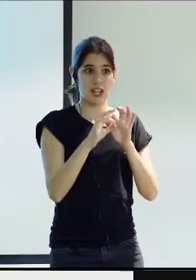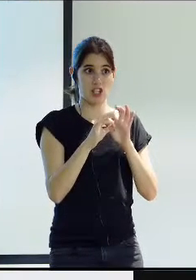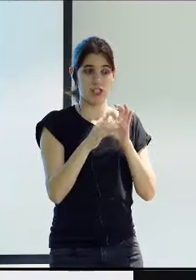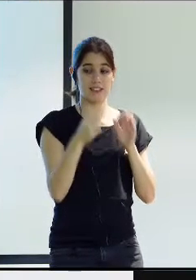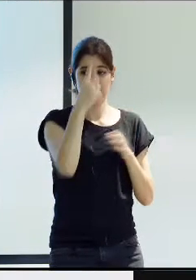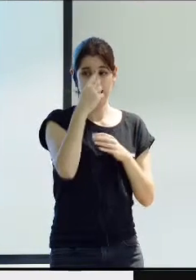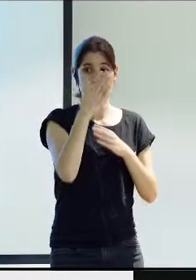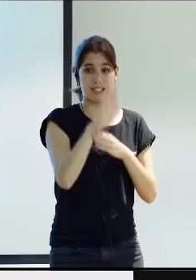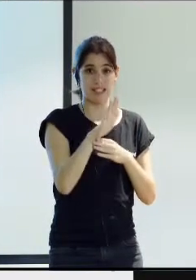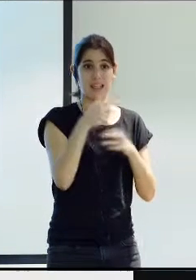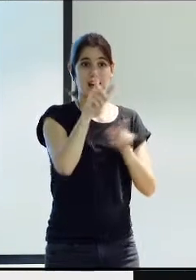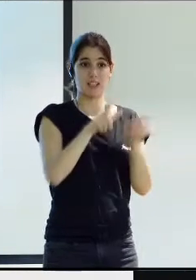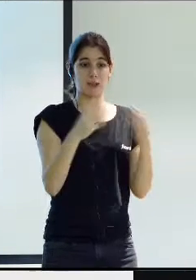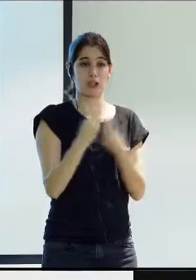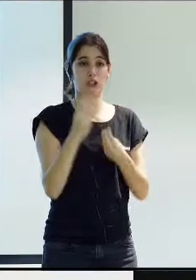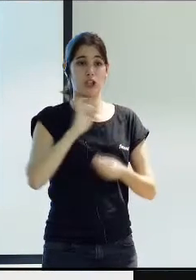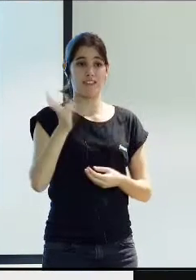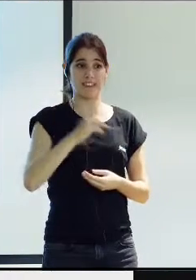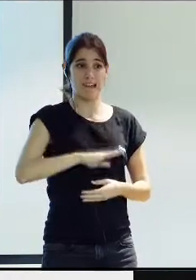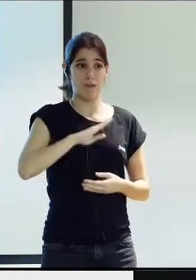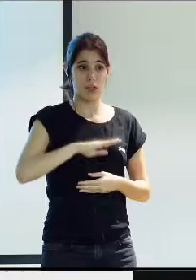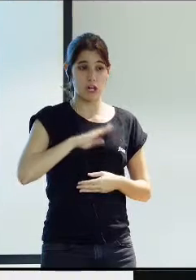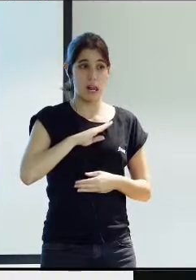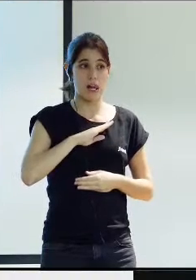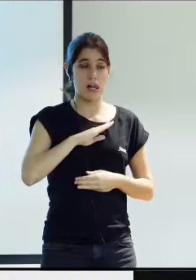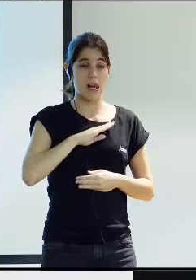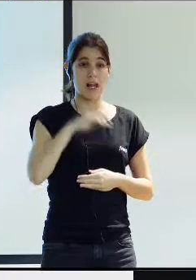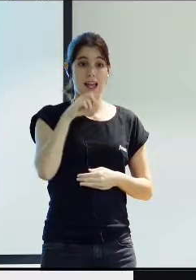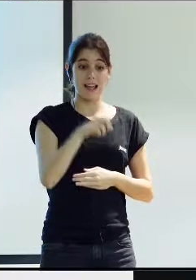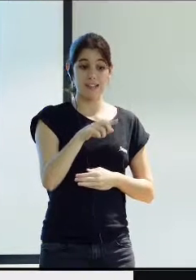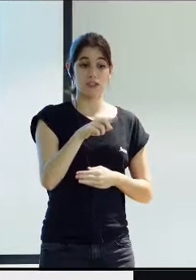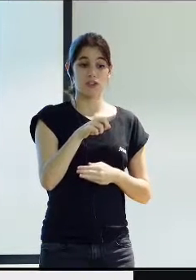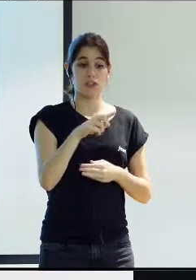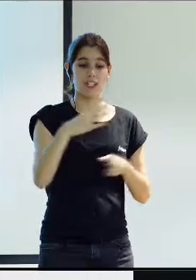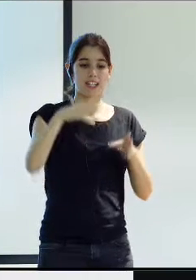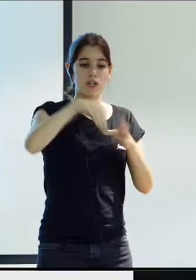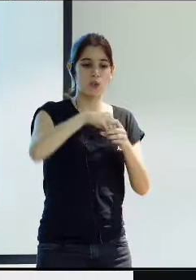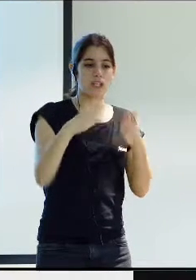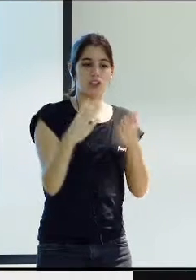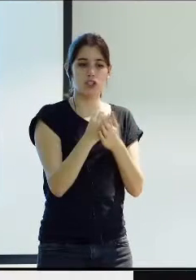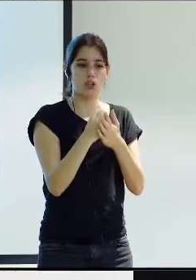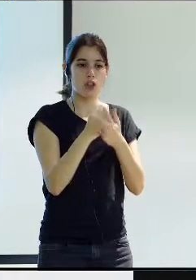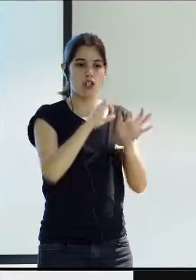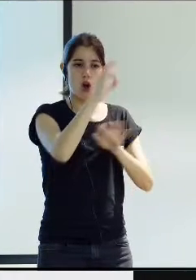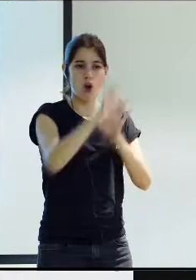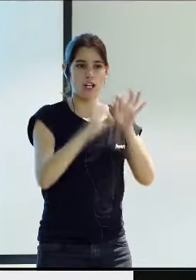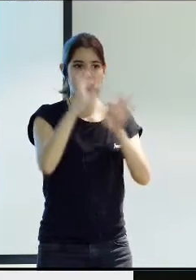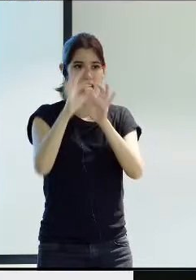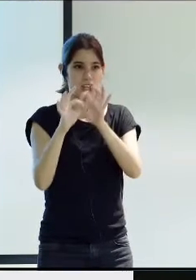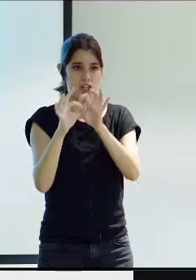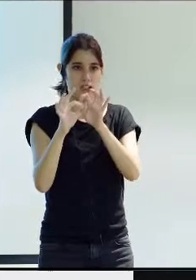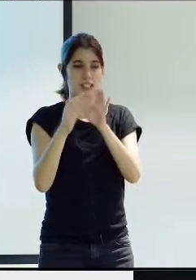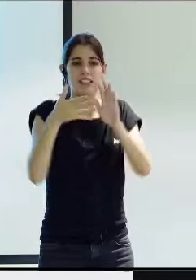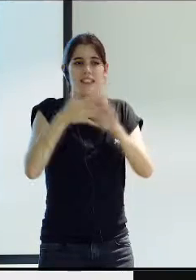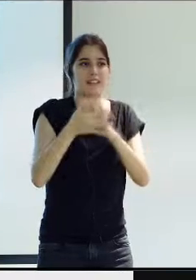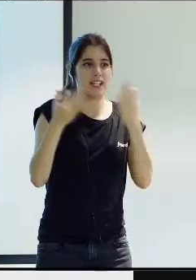disabilities are including all kinds of organizations, including the